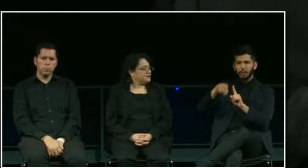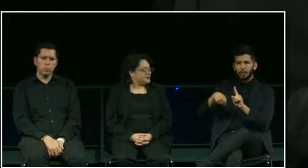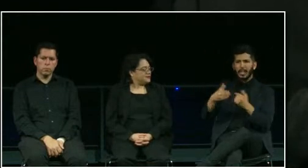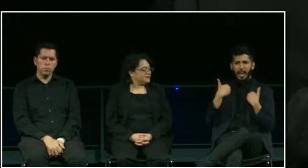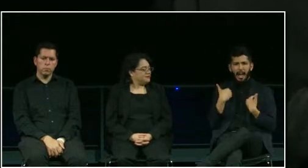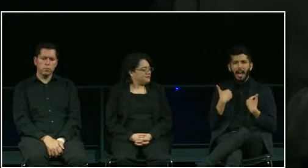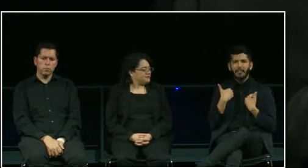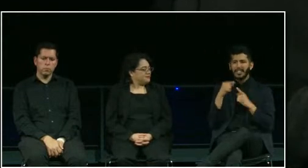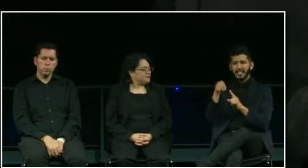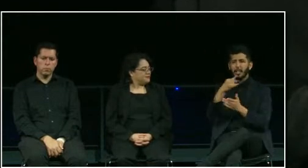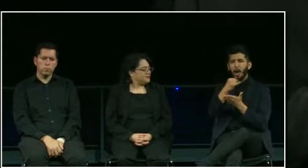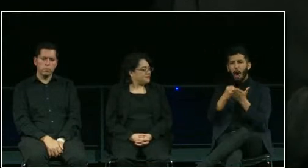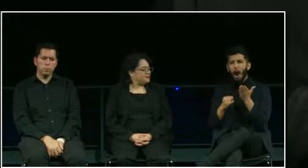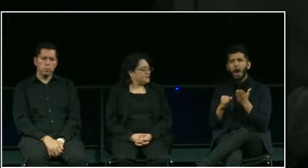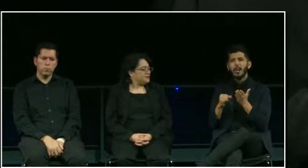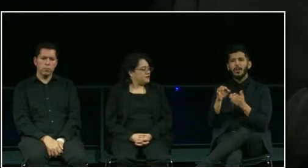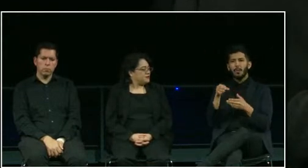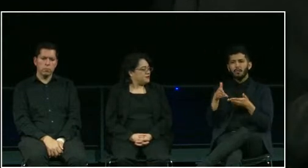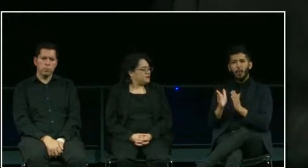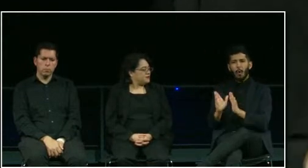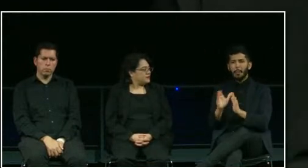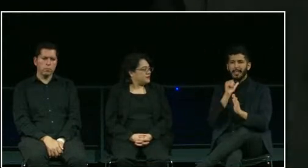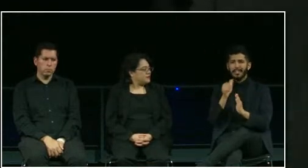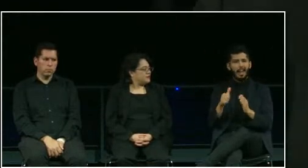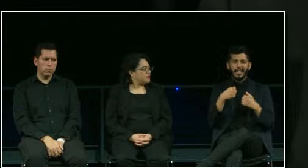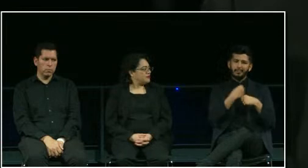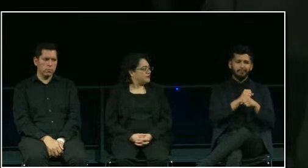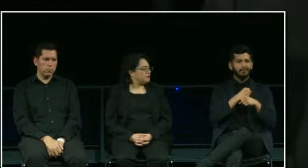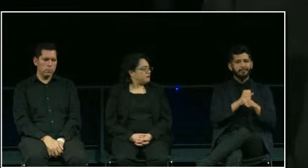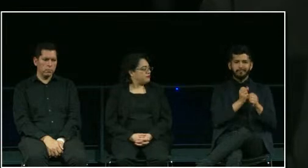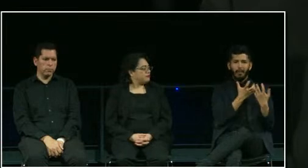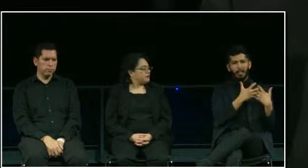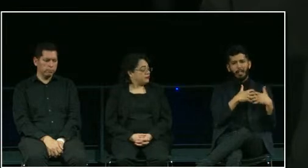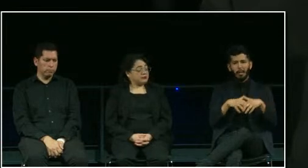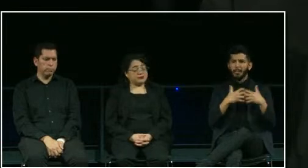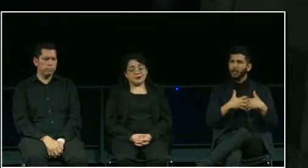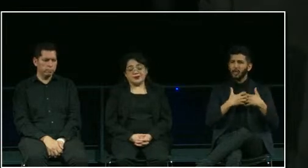an art form and not an industrial assembly line. Beautiful.